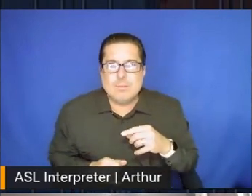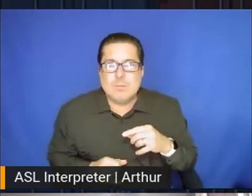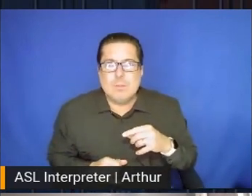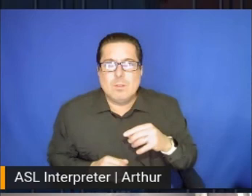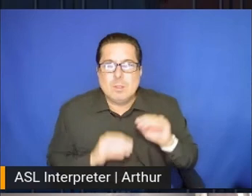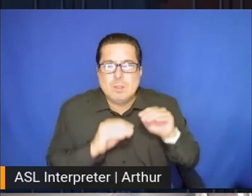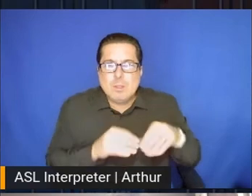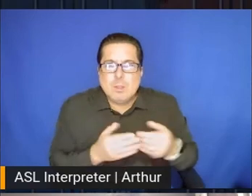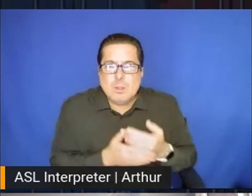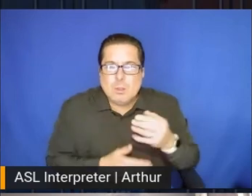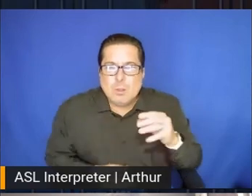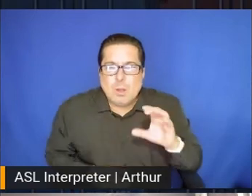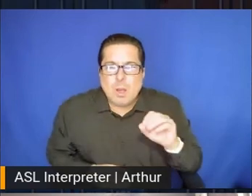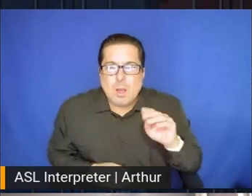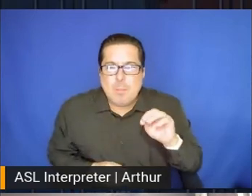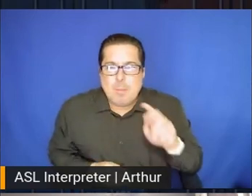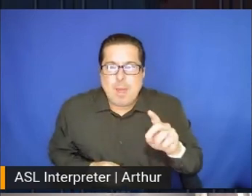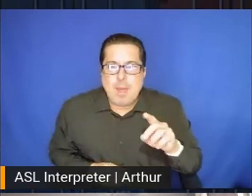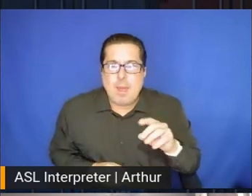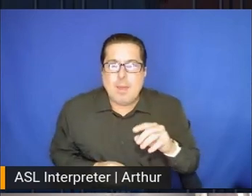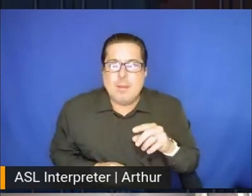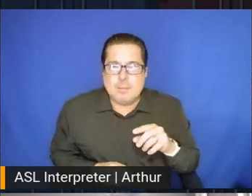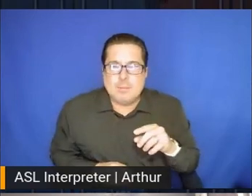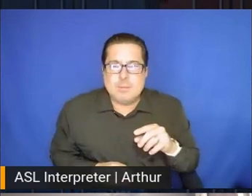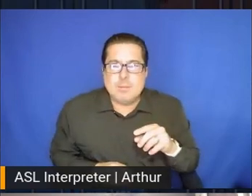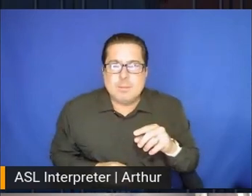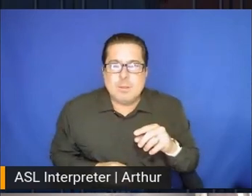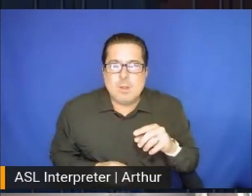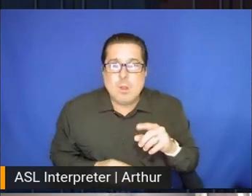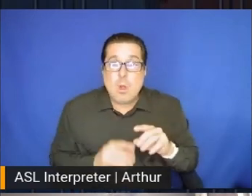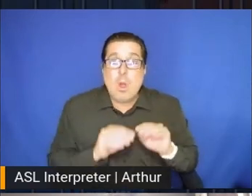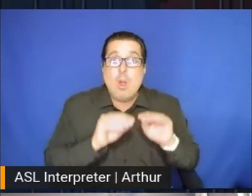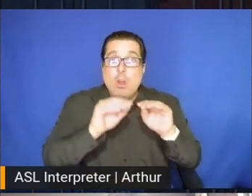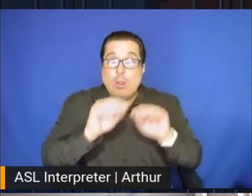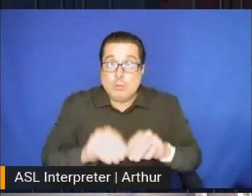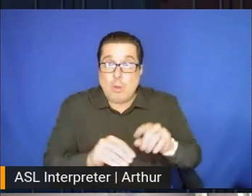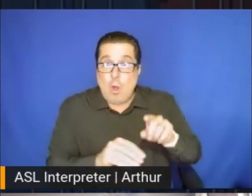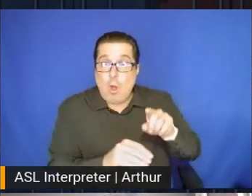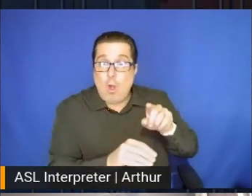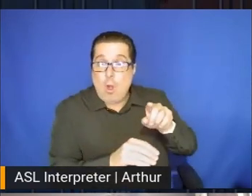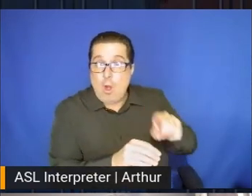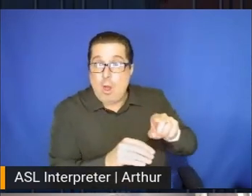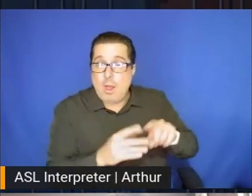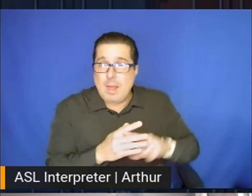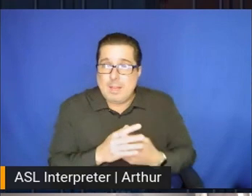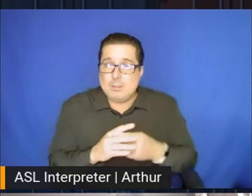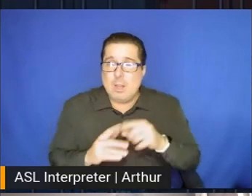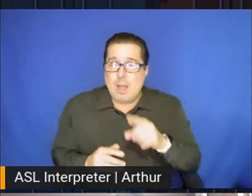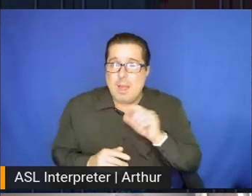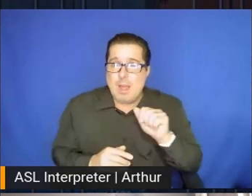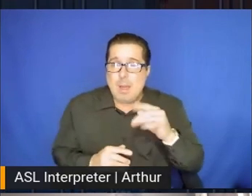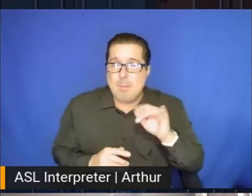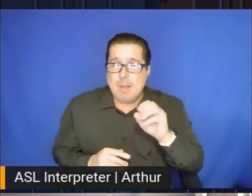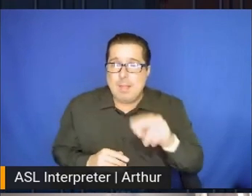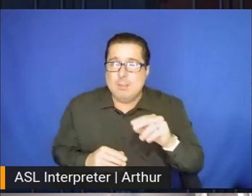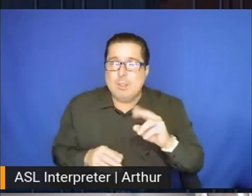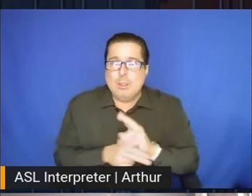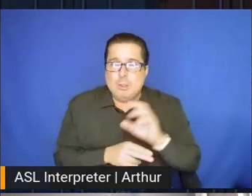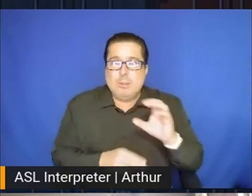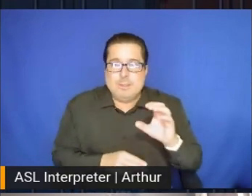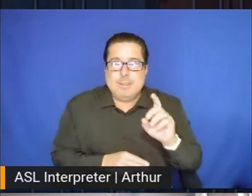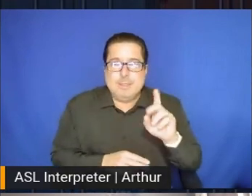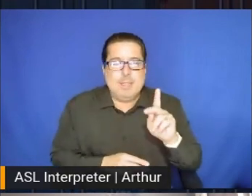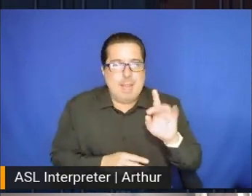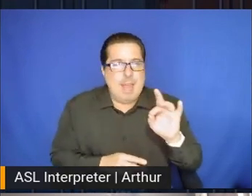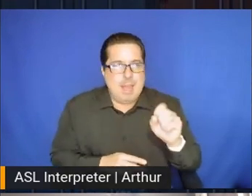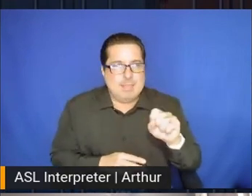command. Once you have installed it, you would initialize the application using CDK8's init,